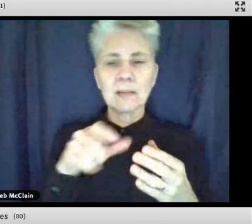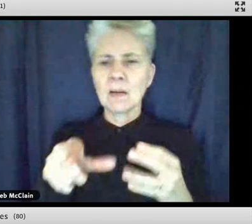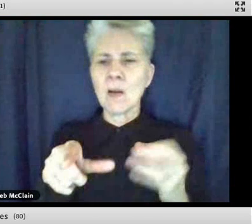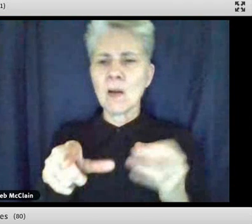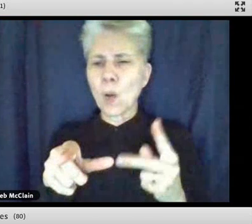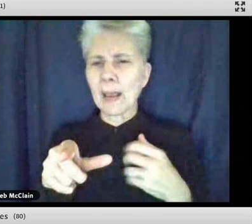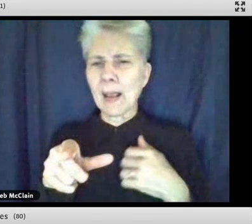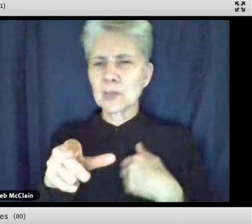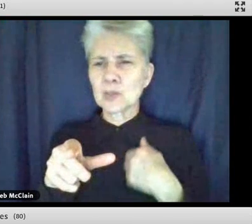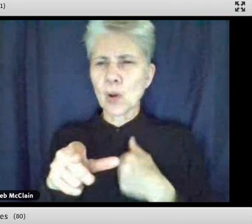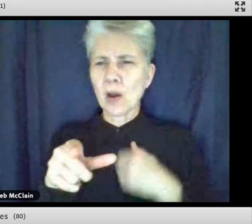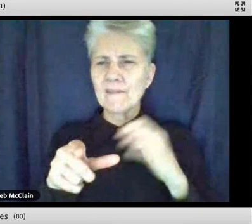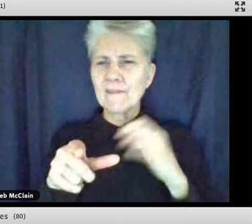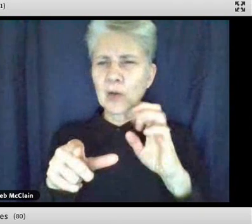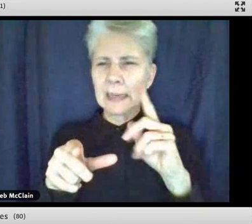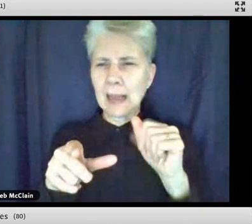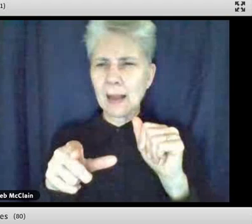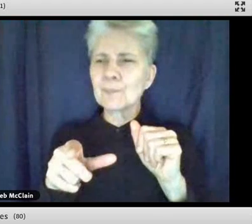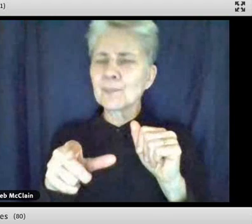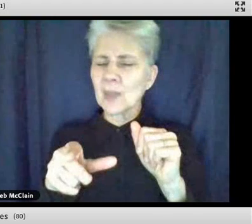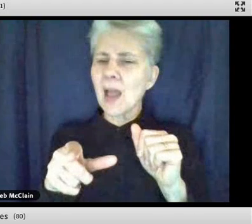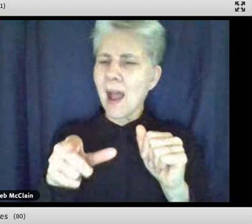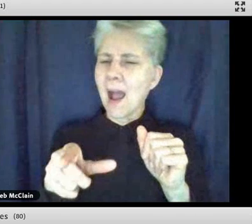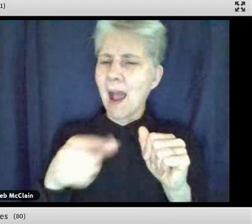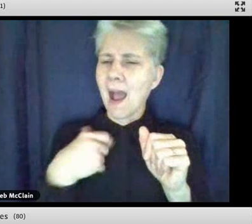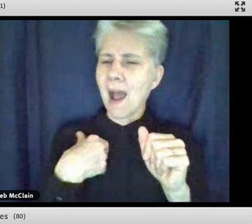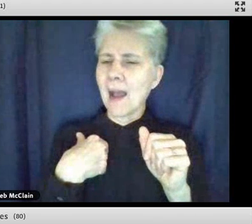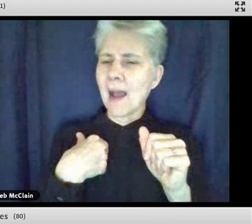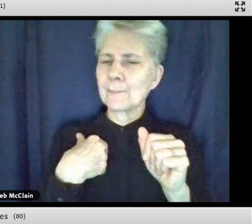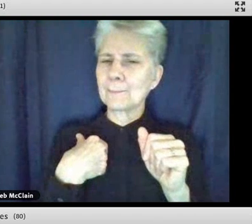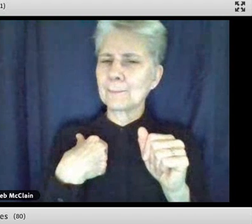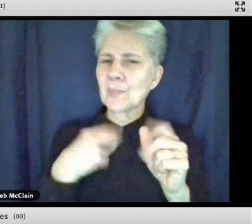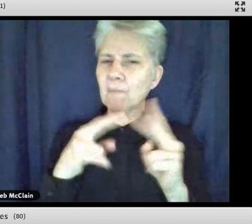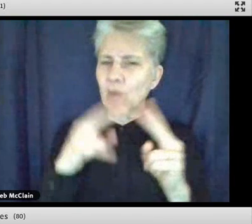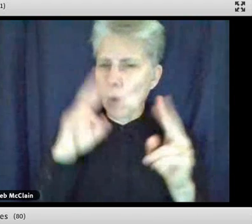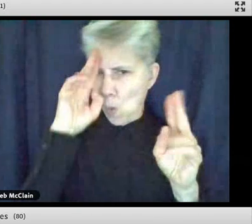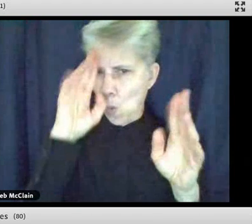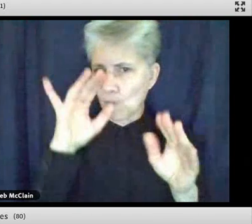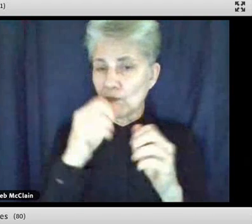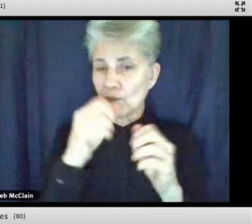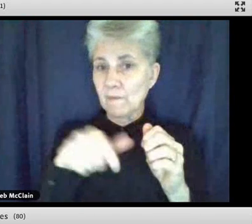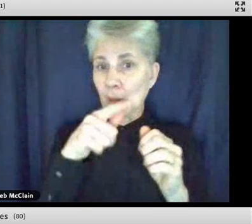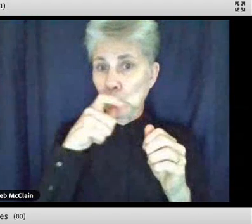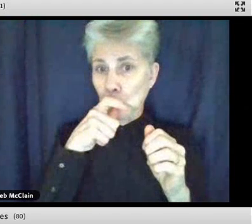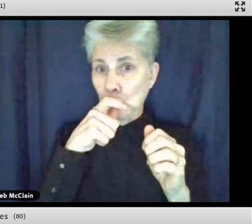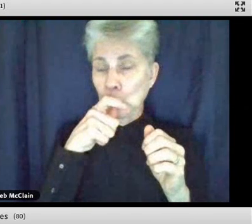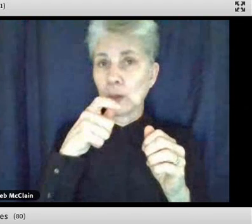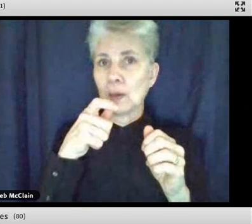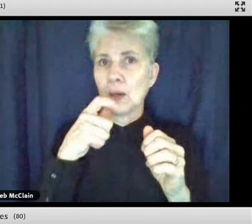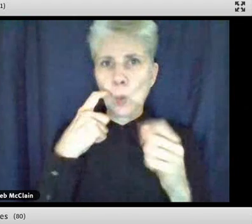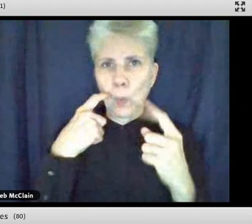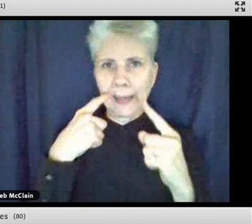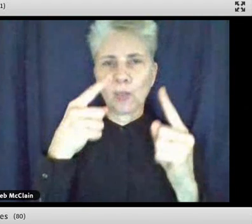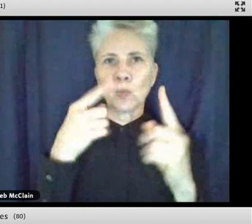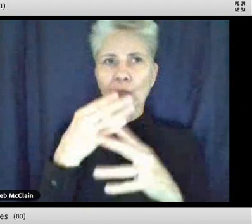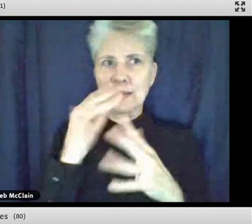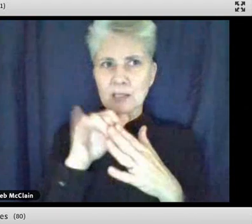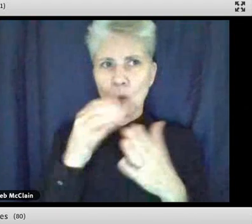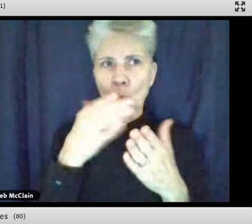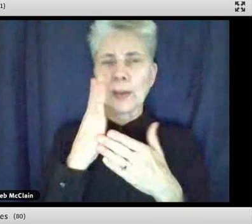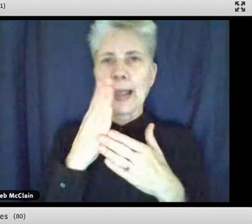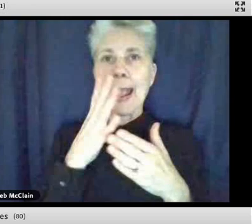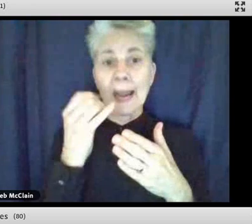sorry, Frida. And I'm very hopeful for everybody that we get through this okay. And if